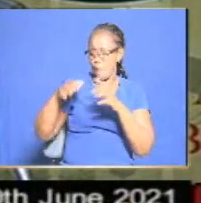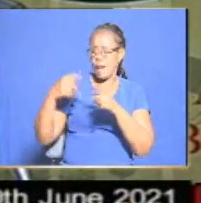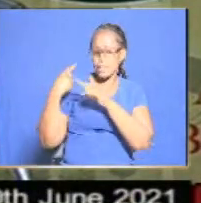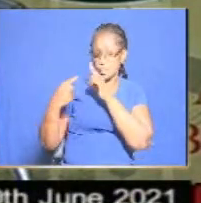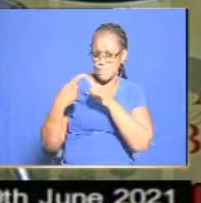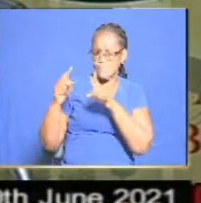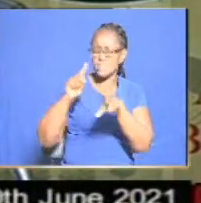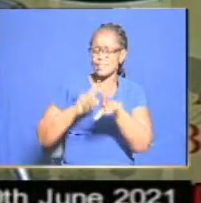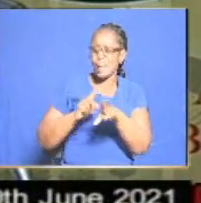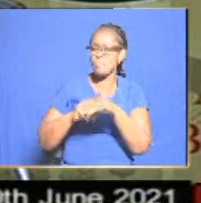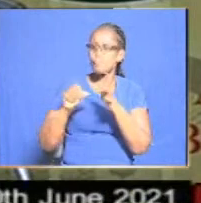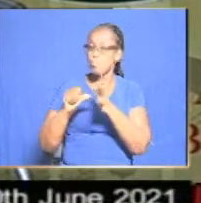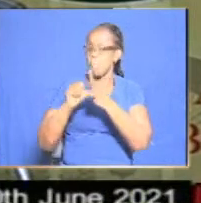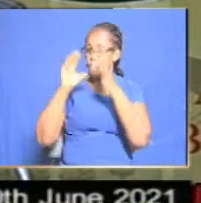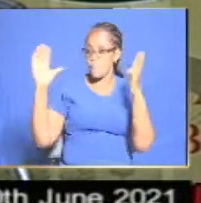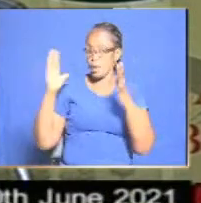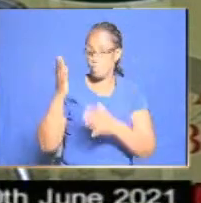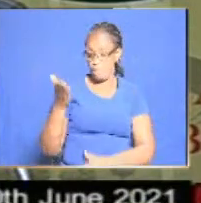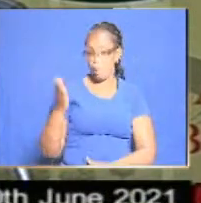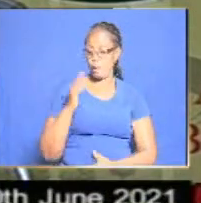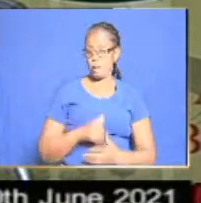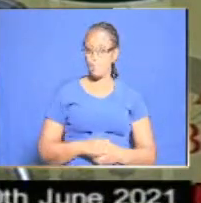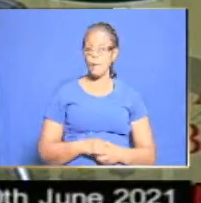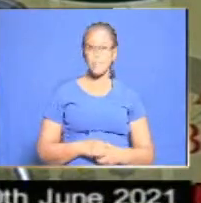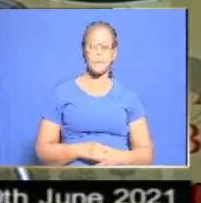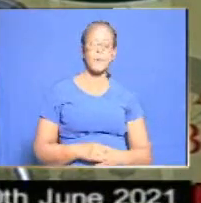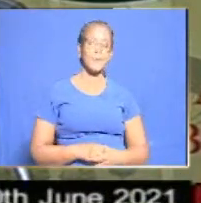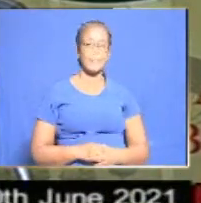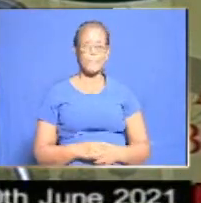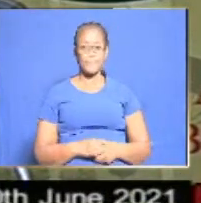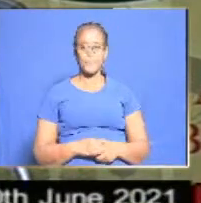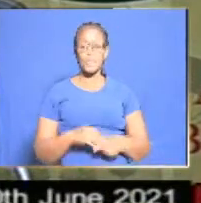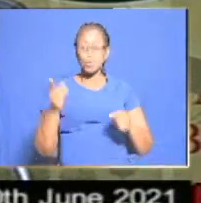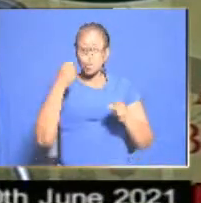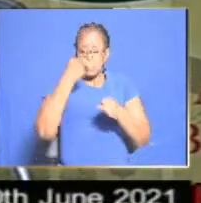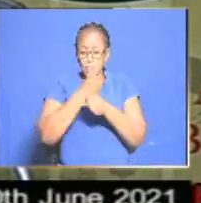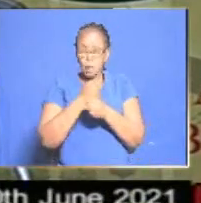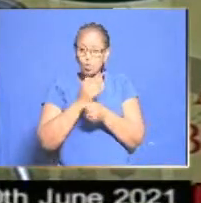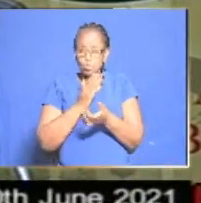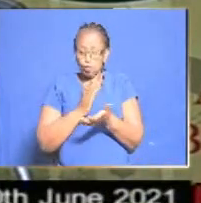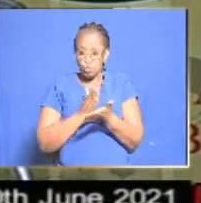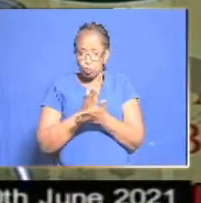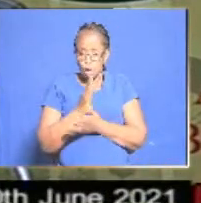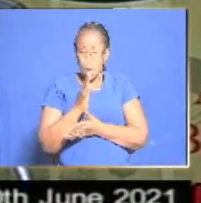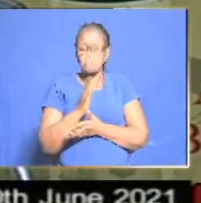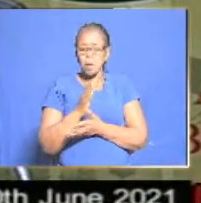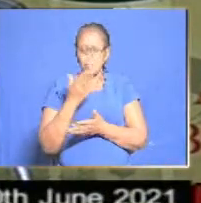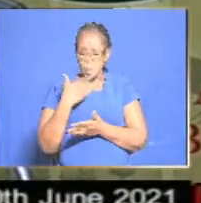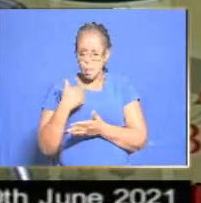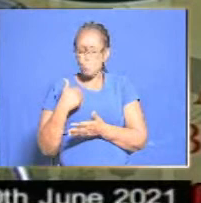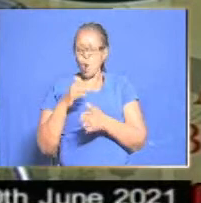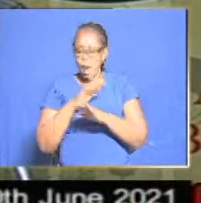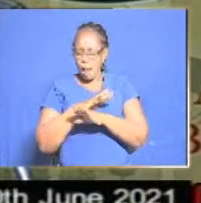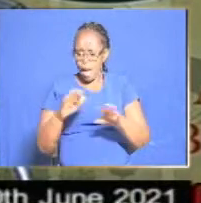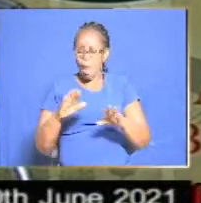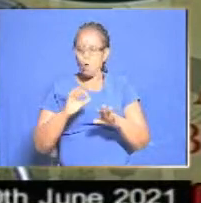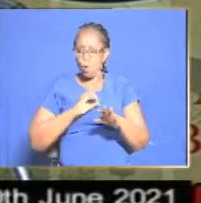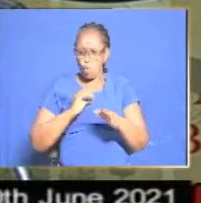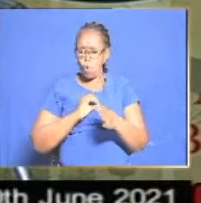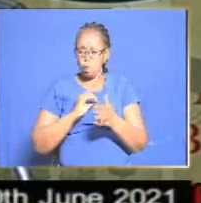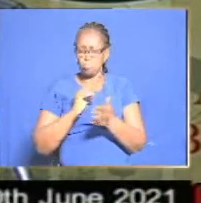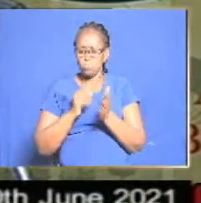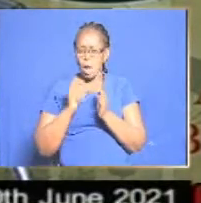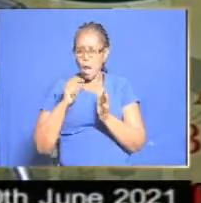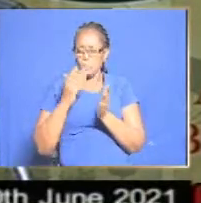disasters. Mr. Speaker, to ensure legitimacy of land ownership, I have set aside Kenya shilling